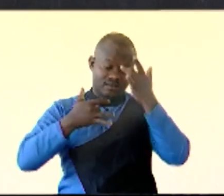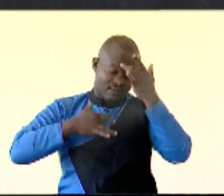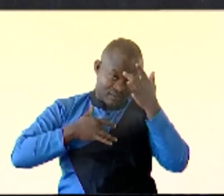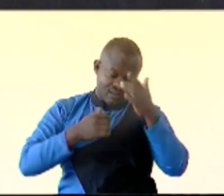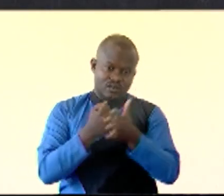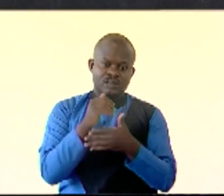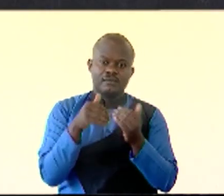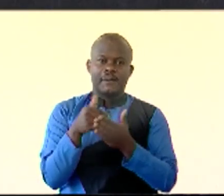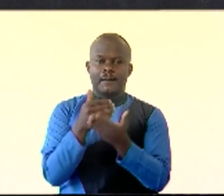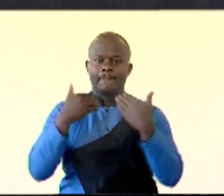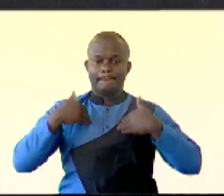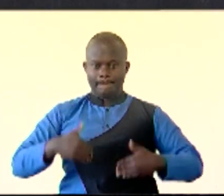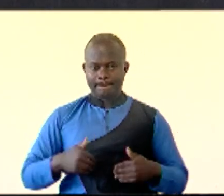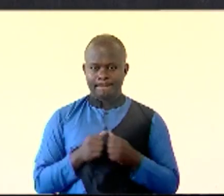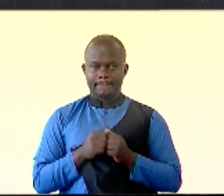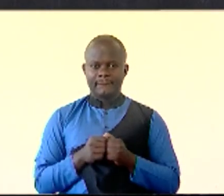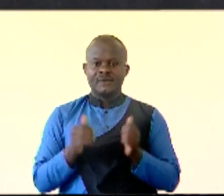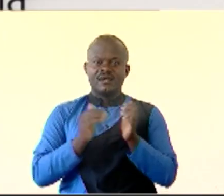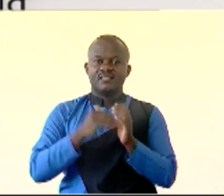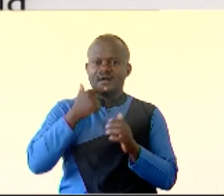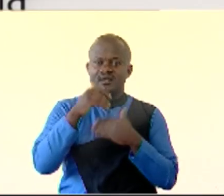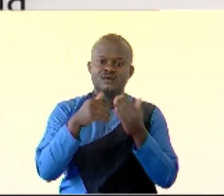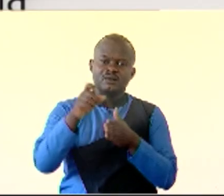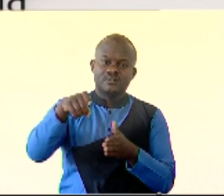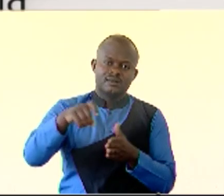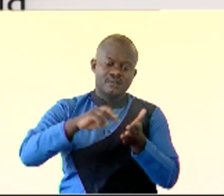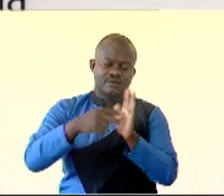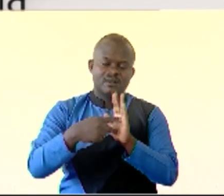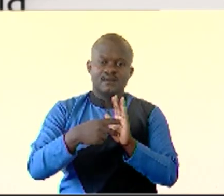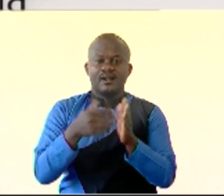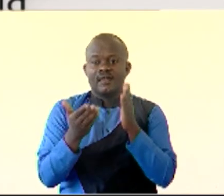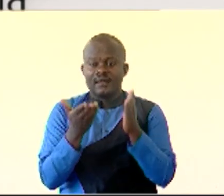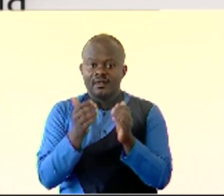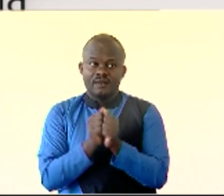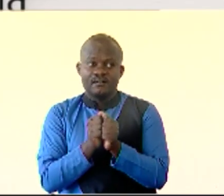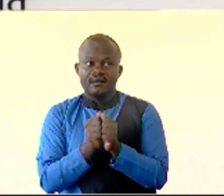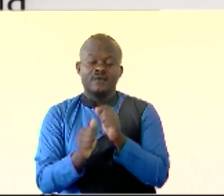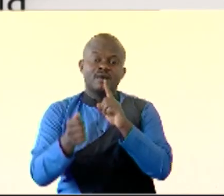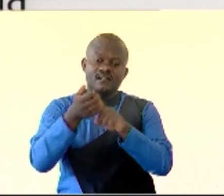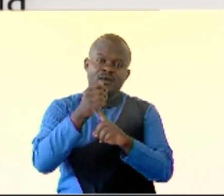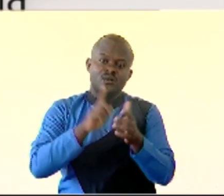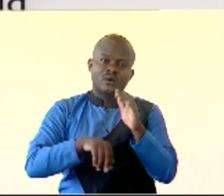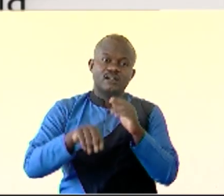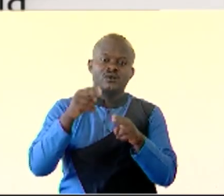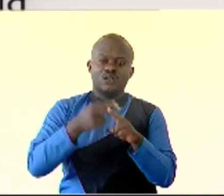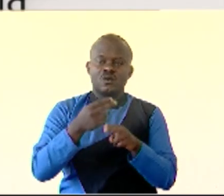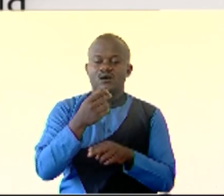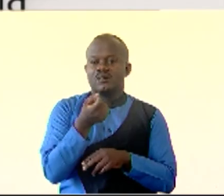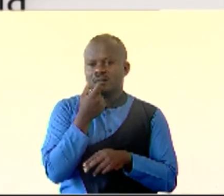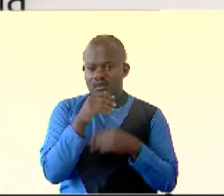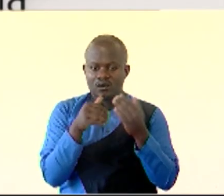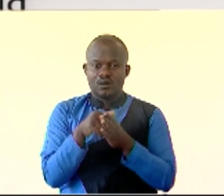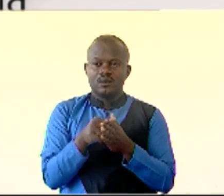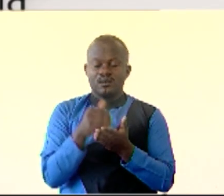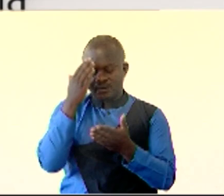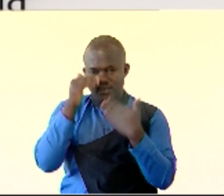agent. And that one needs for either you get what you call drugs or tablets,